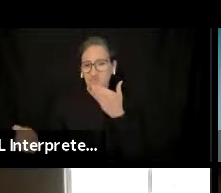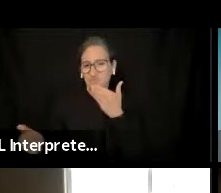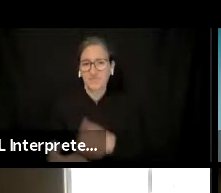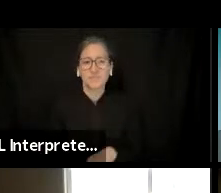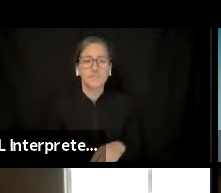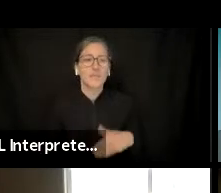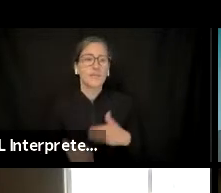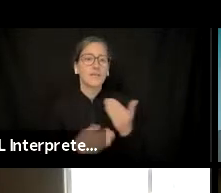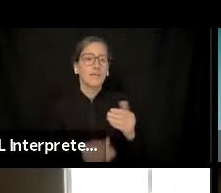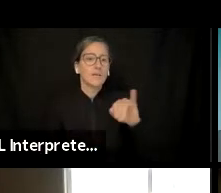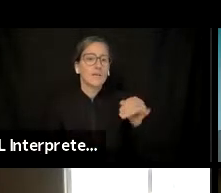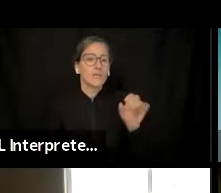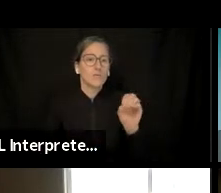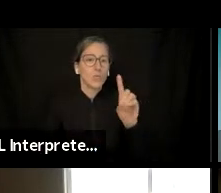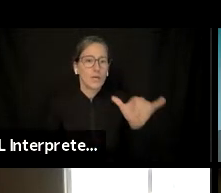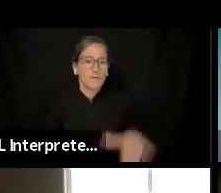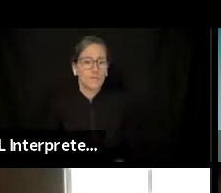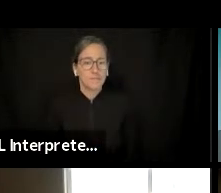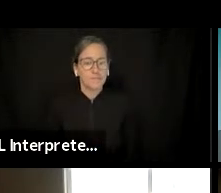Jody?